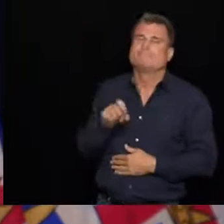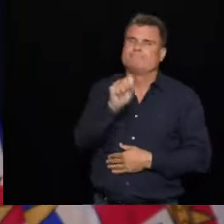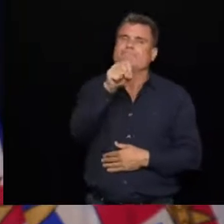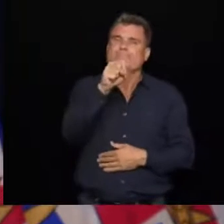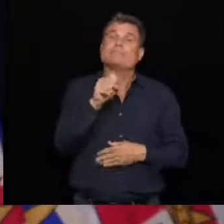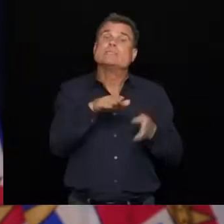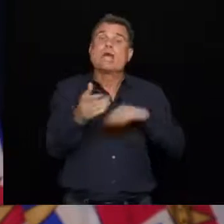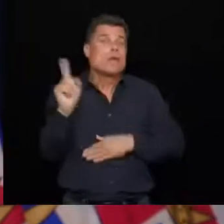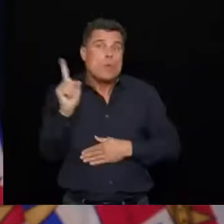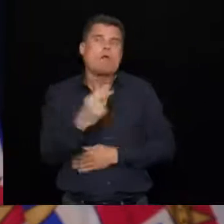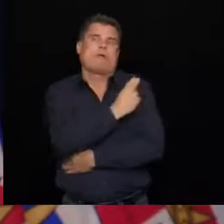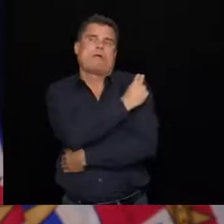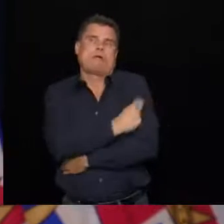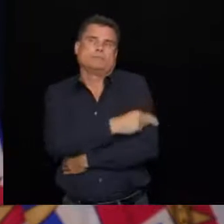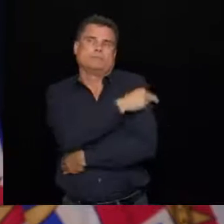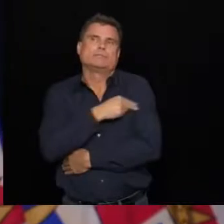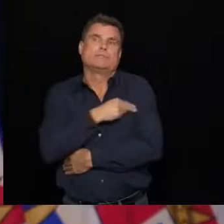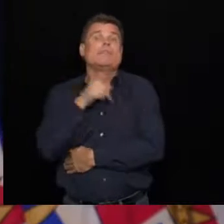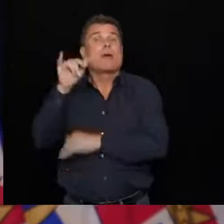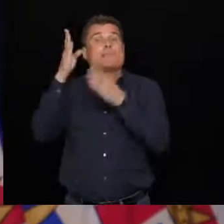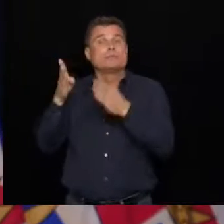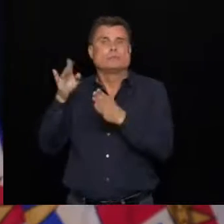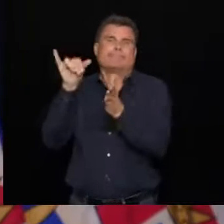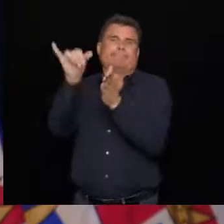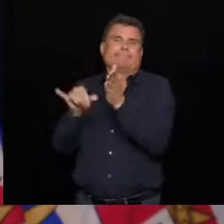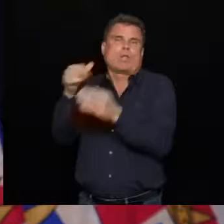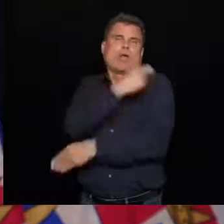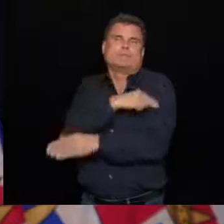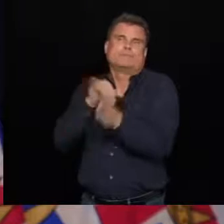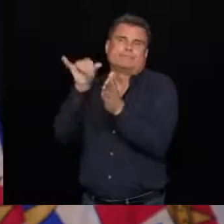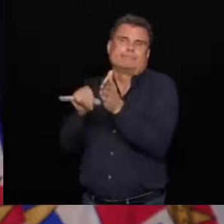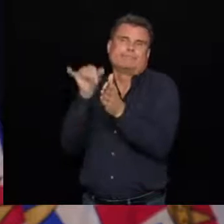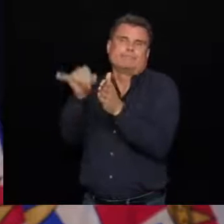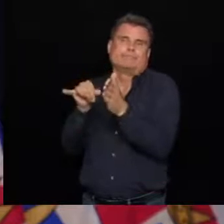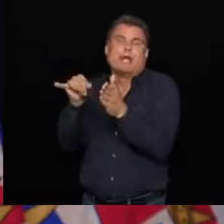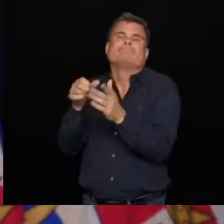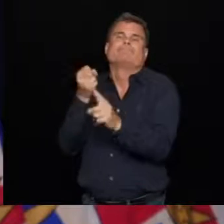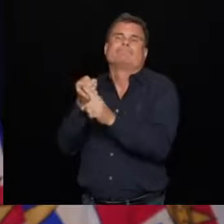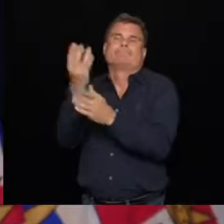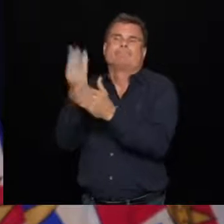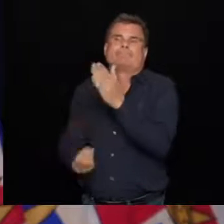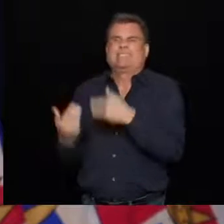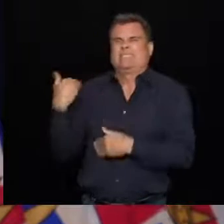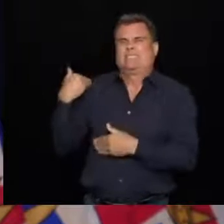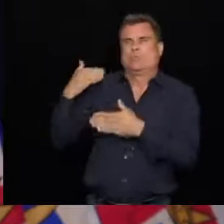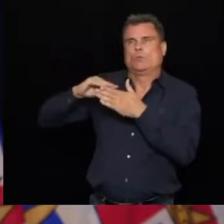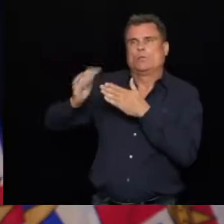and they passed away this past weekend. I don't have